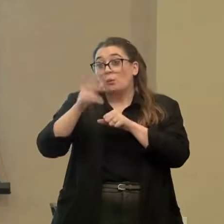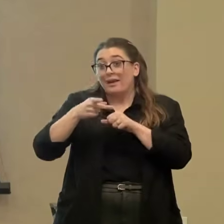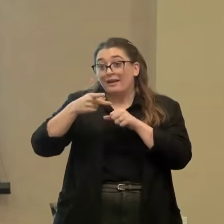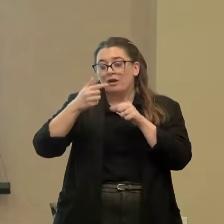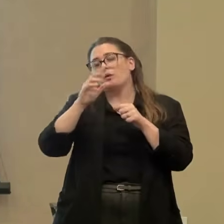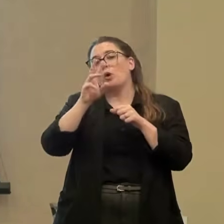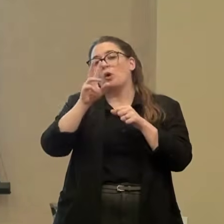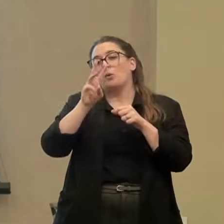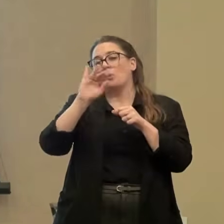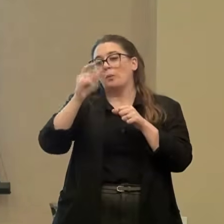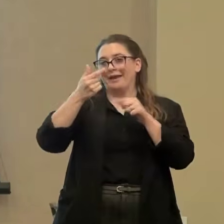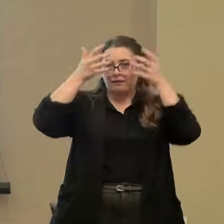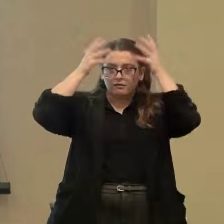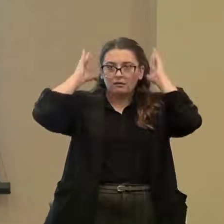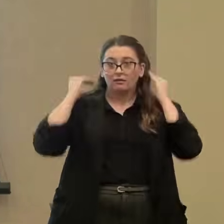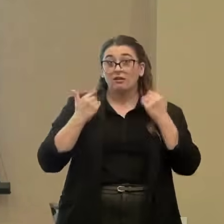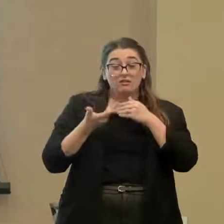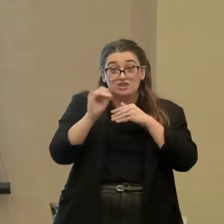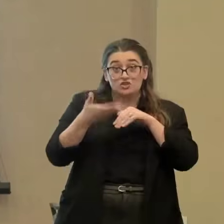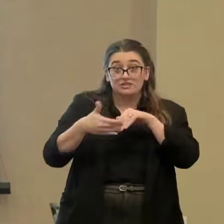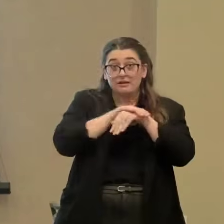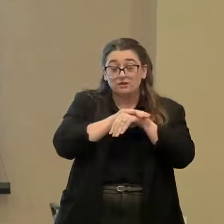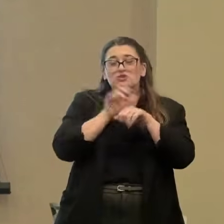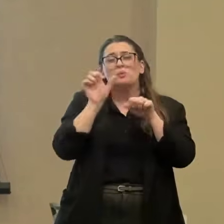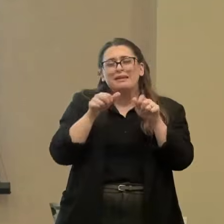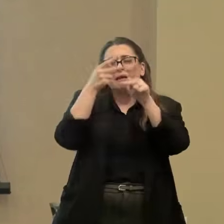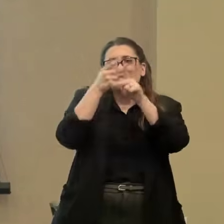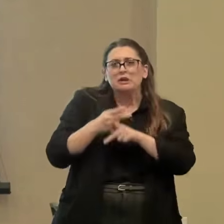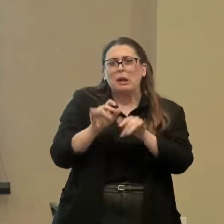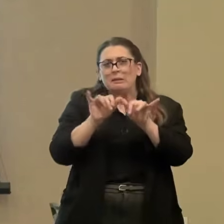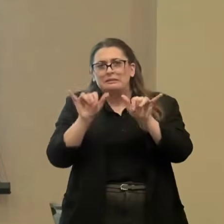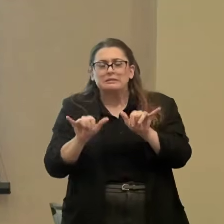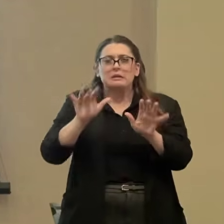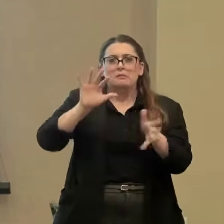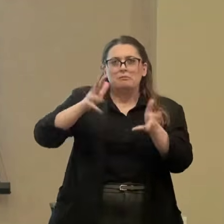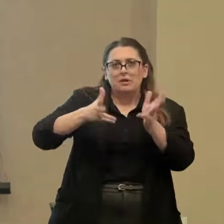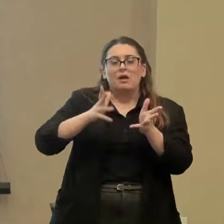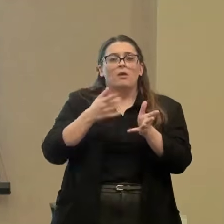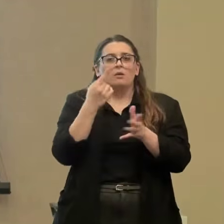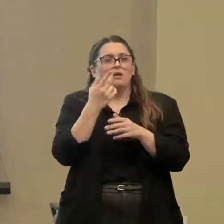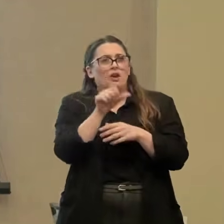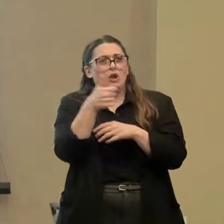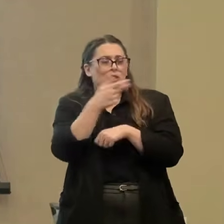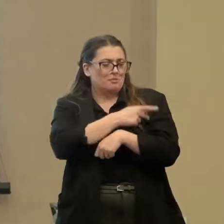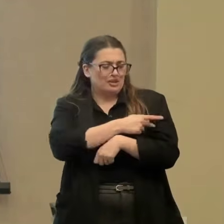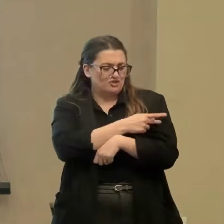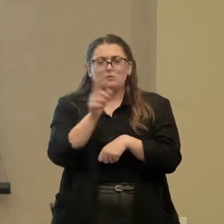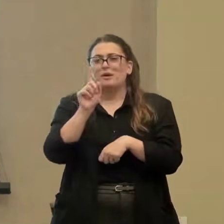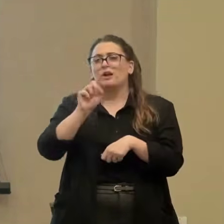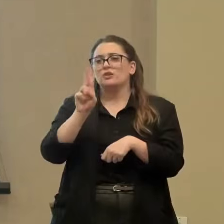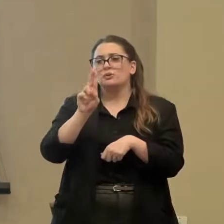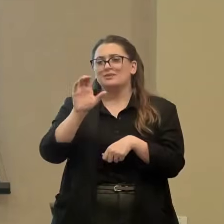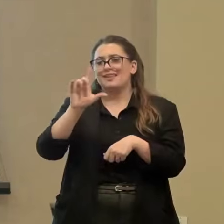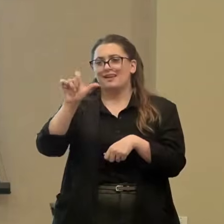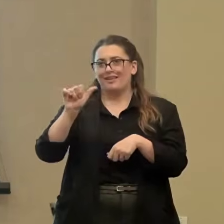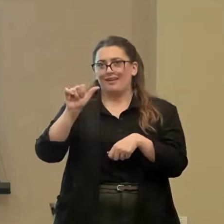cranial prosthesis. So there's ways to work with the system. I did have a patient, this was at